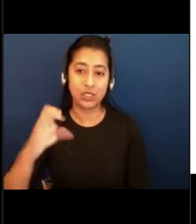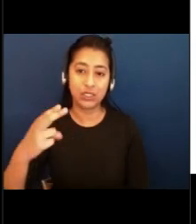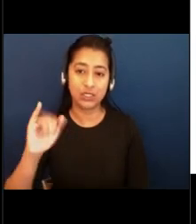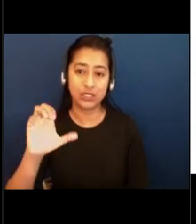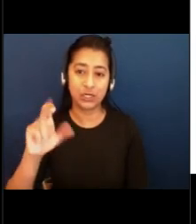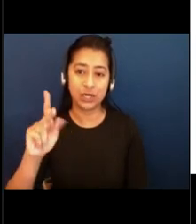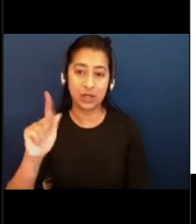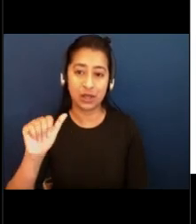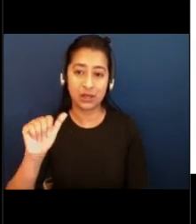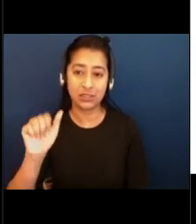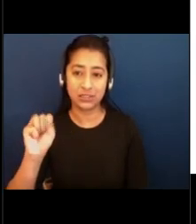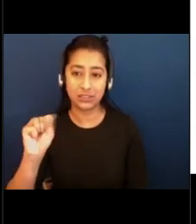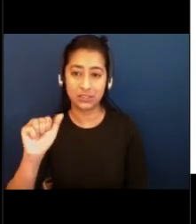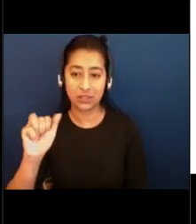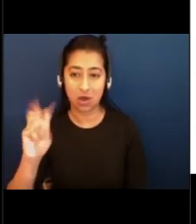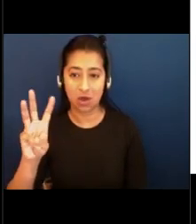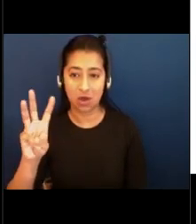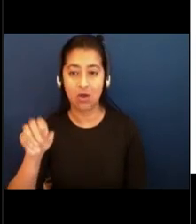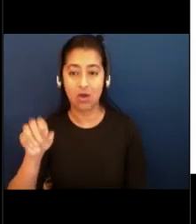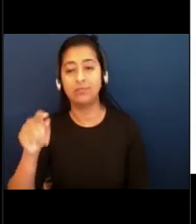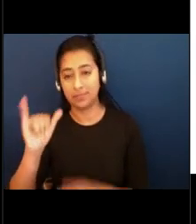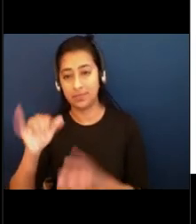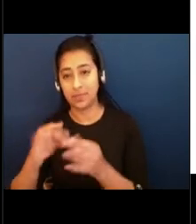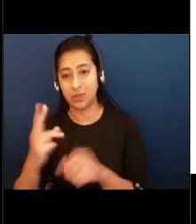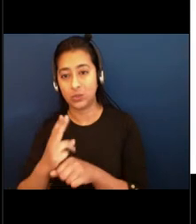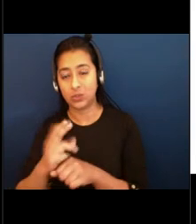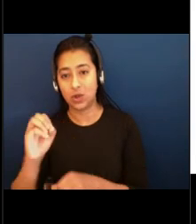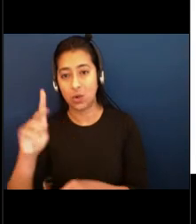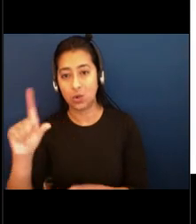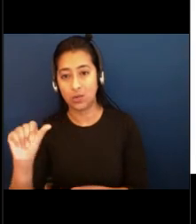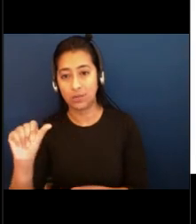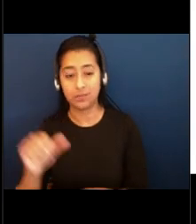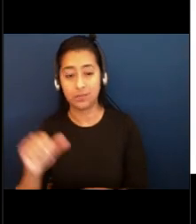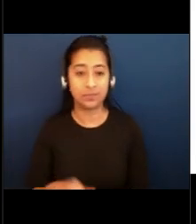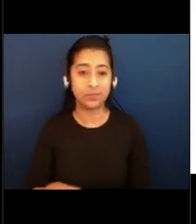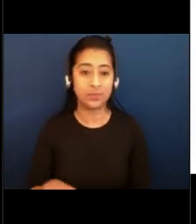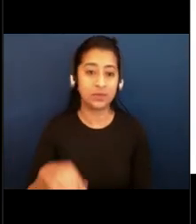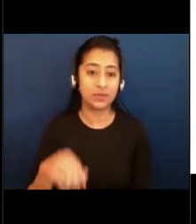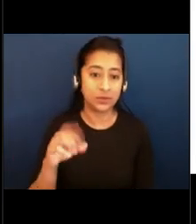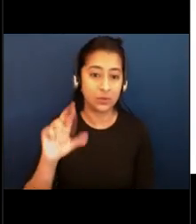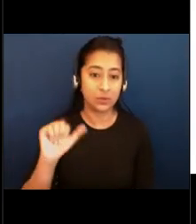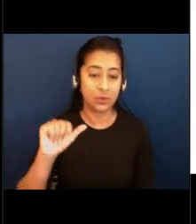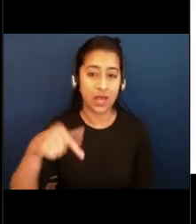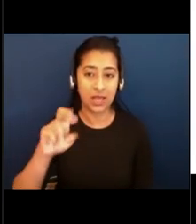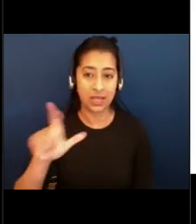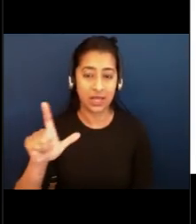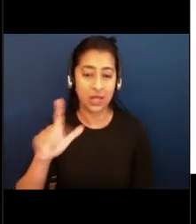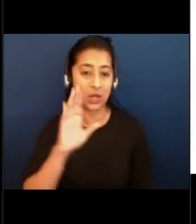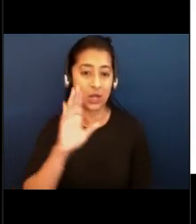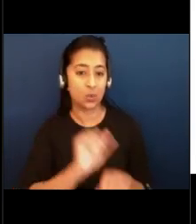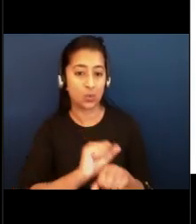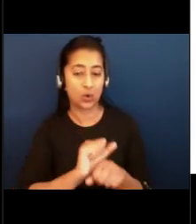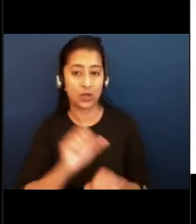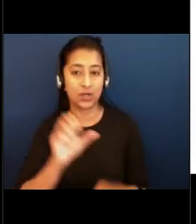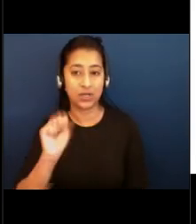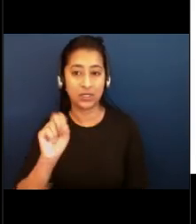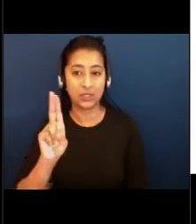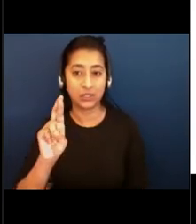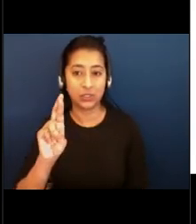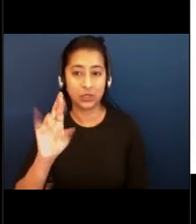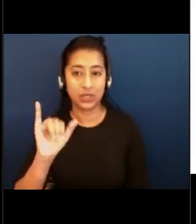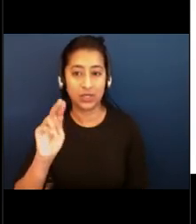of Oklahoma. Raquel's work was based in Suriname. Rosa Vallejo's work paper in